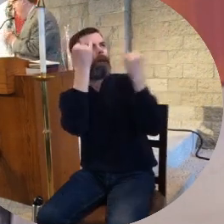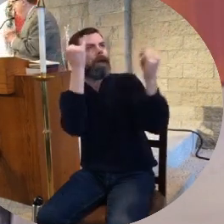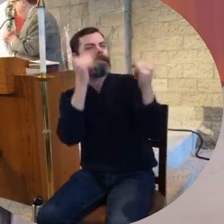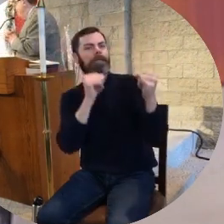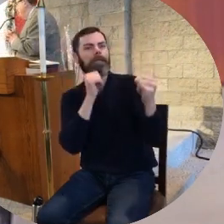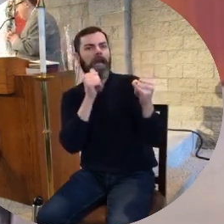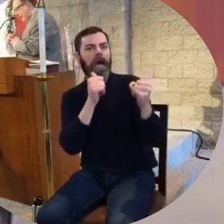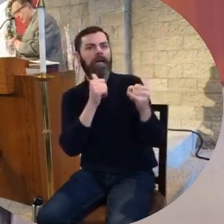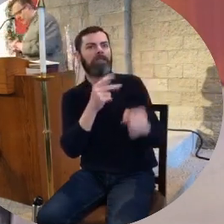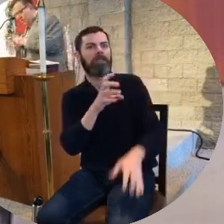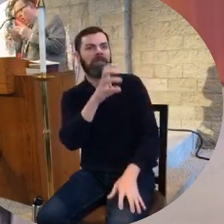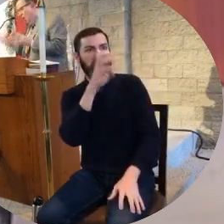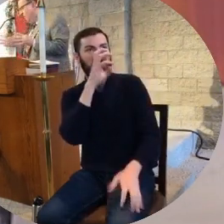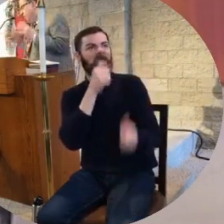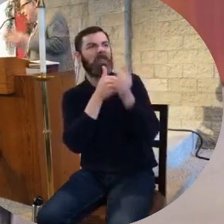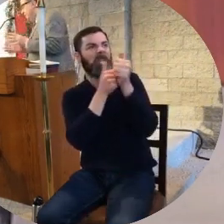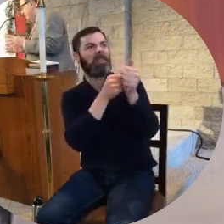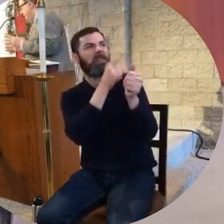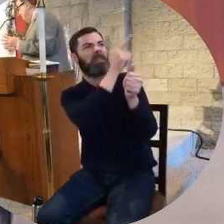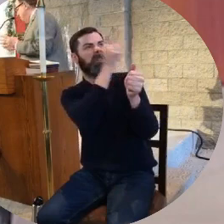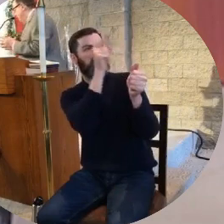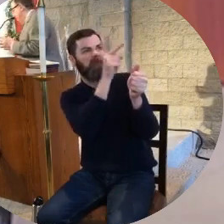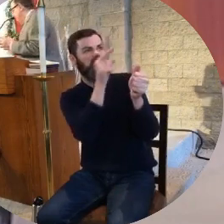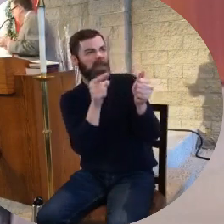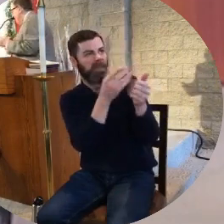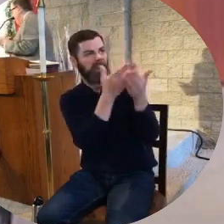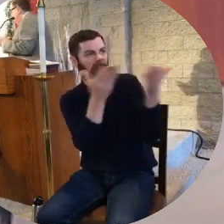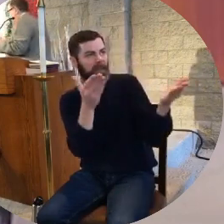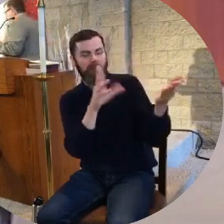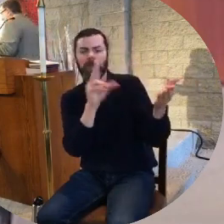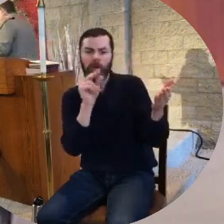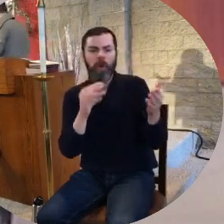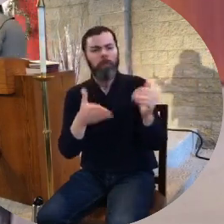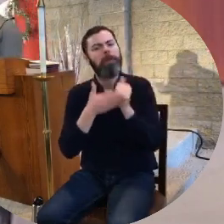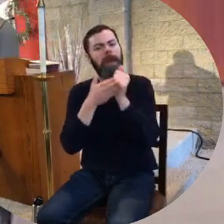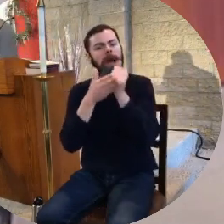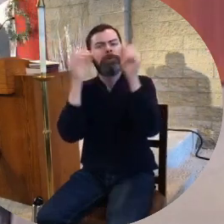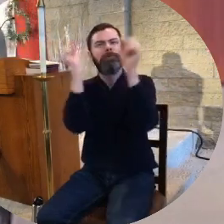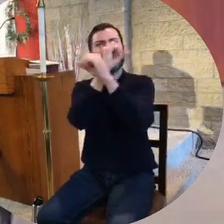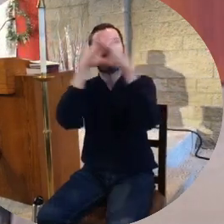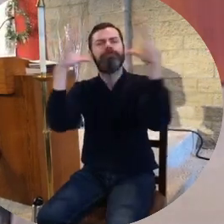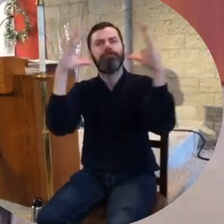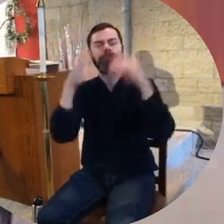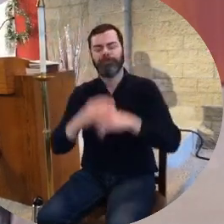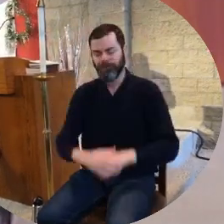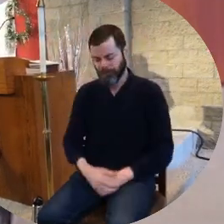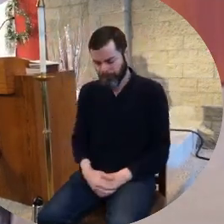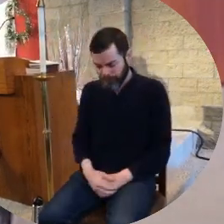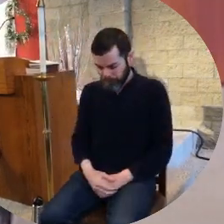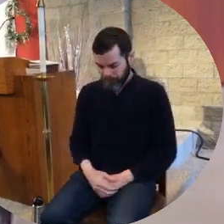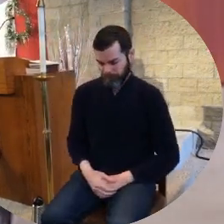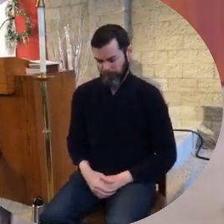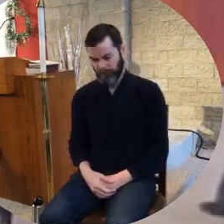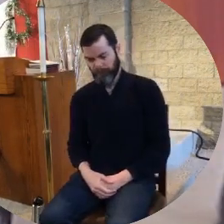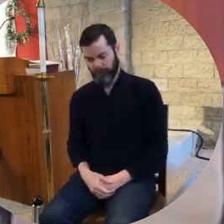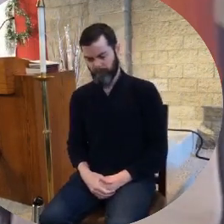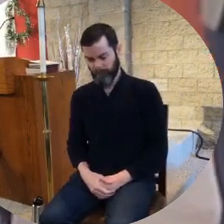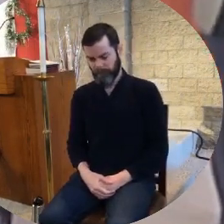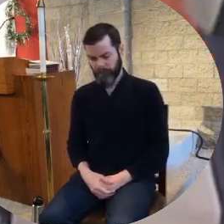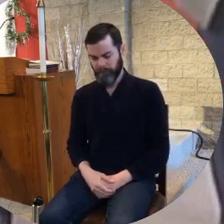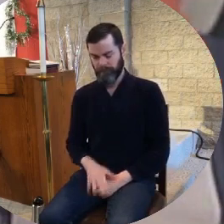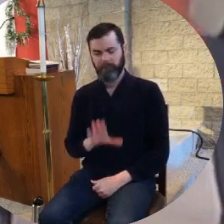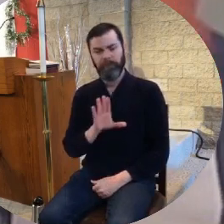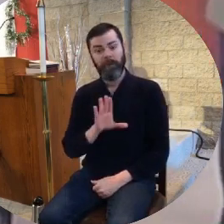But have you ever noticed sometimes that the law of imagination, it can really take you down very quickly. If you notice that in your own life,